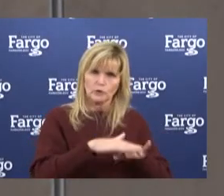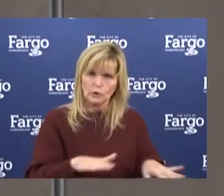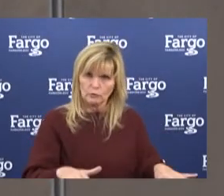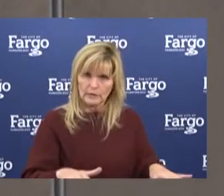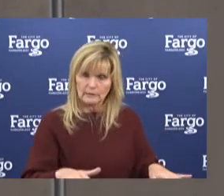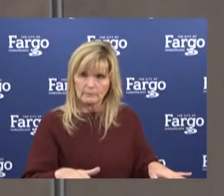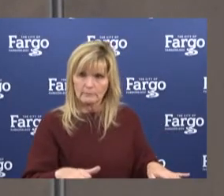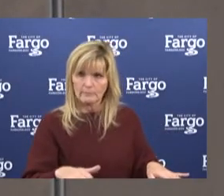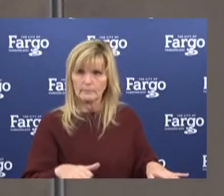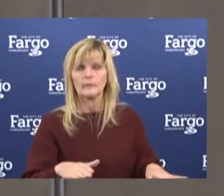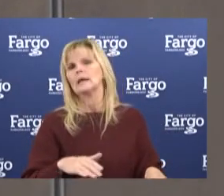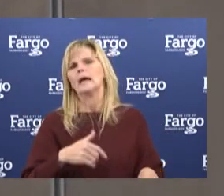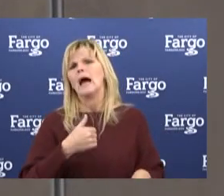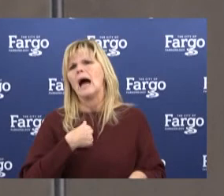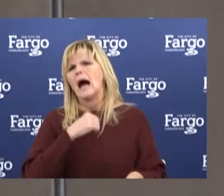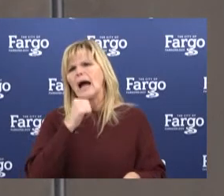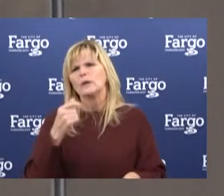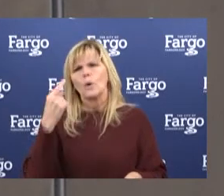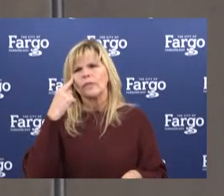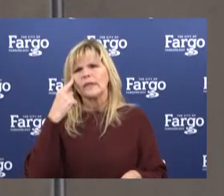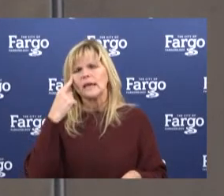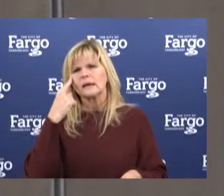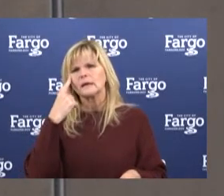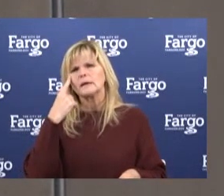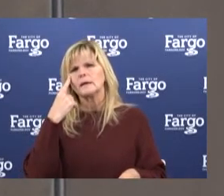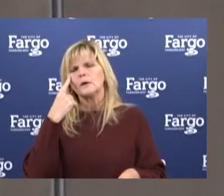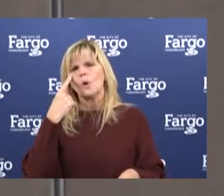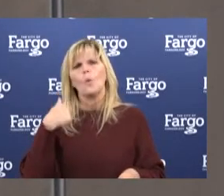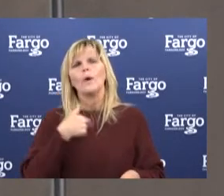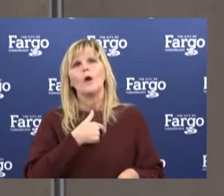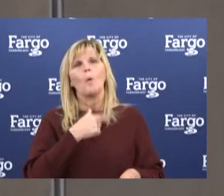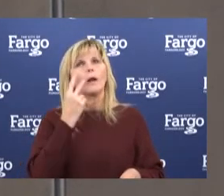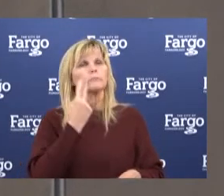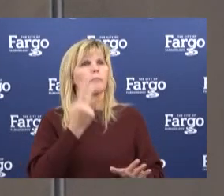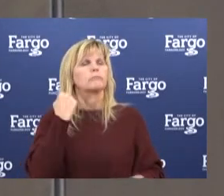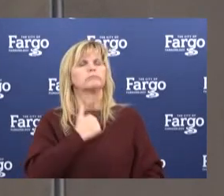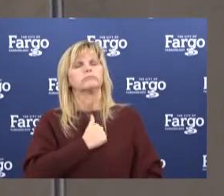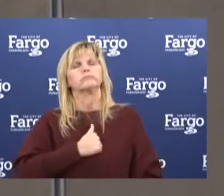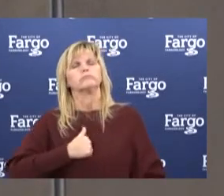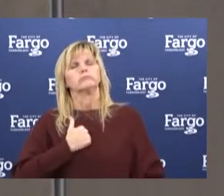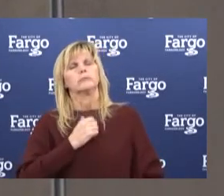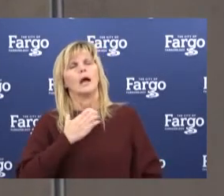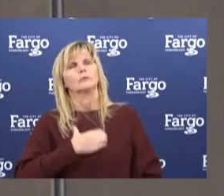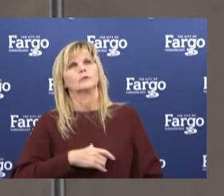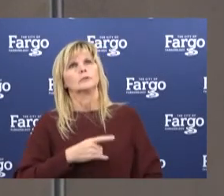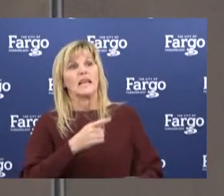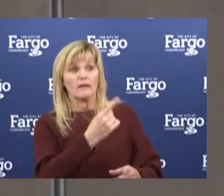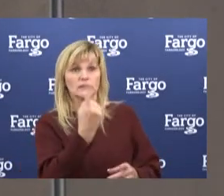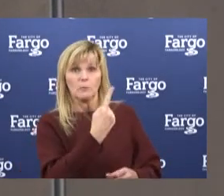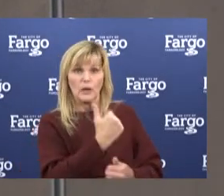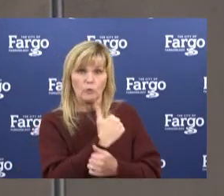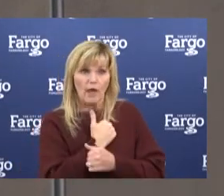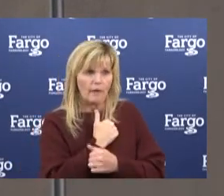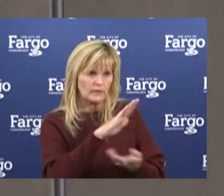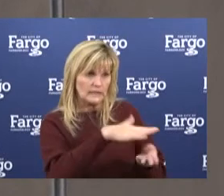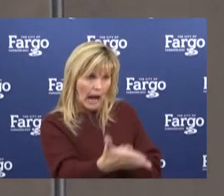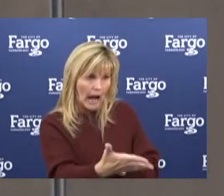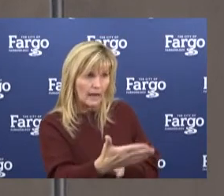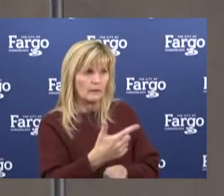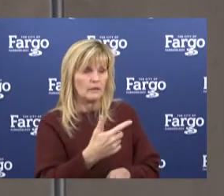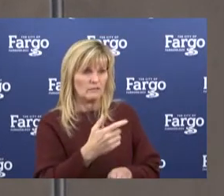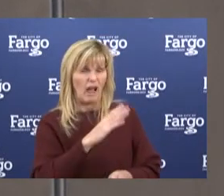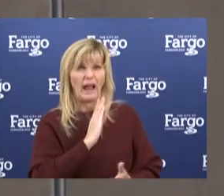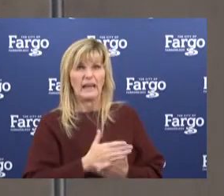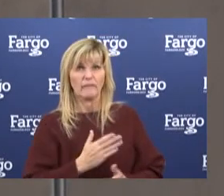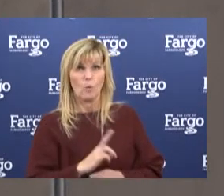And I don't think that we ever want to live in a state of regret that if one of our loved ones passes away from this virus,